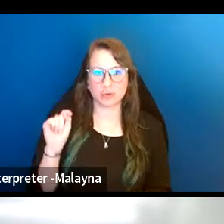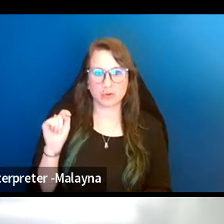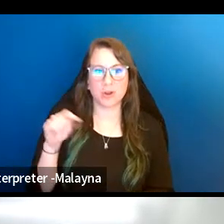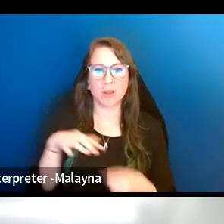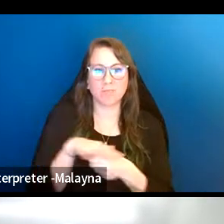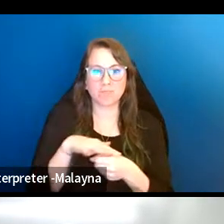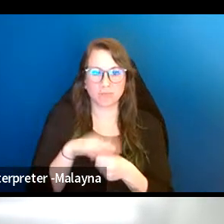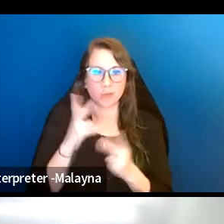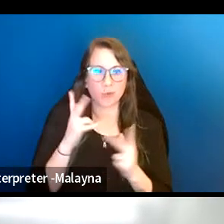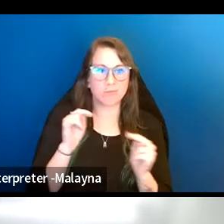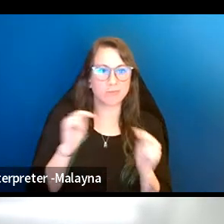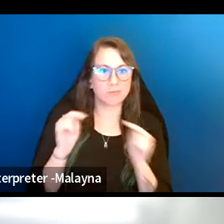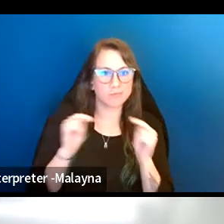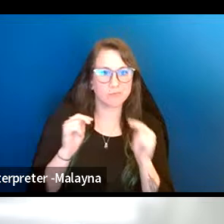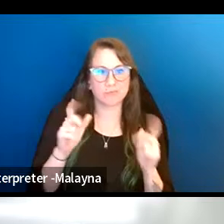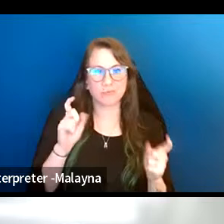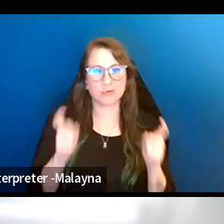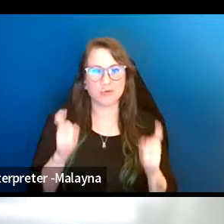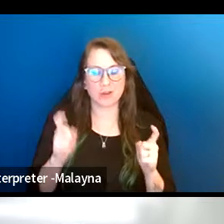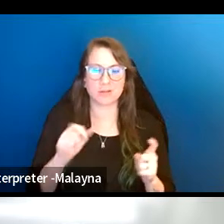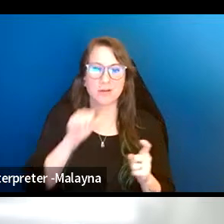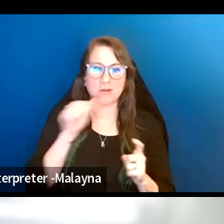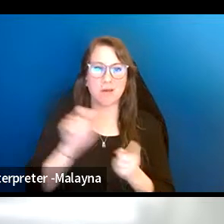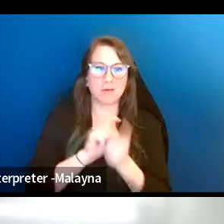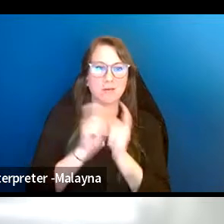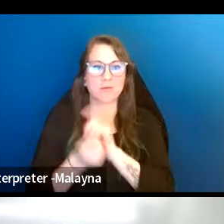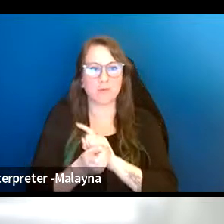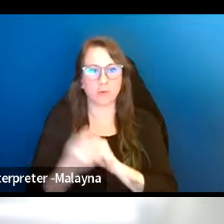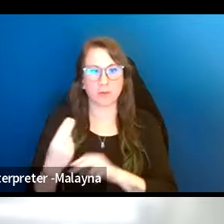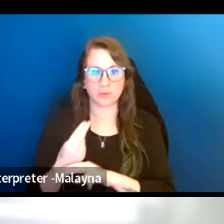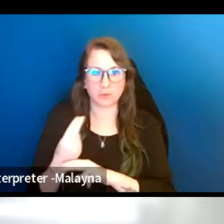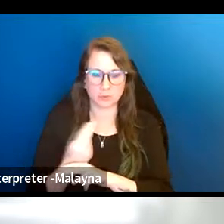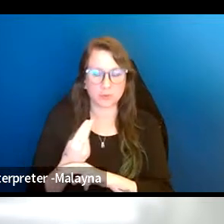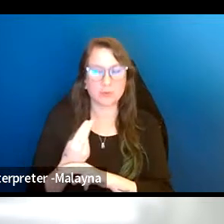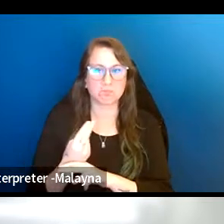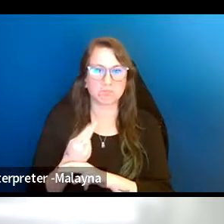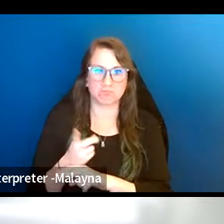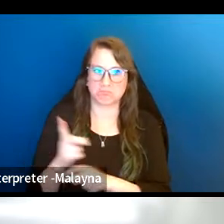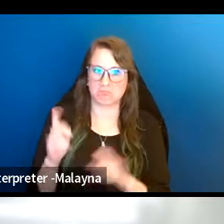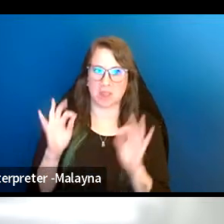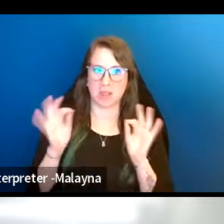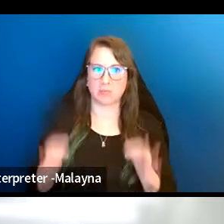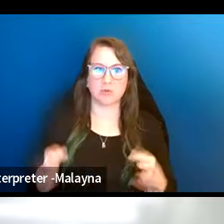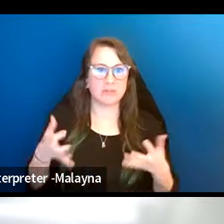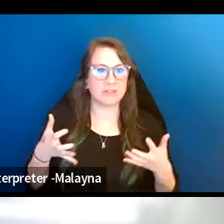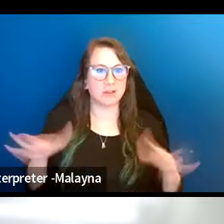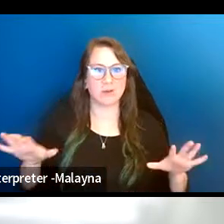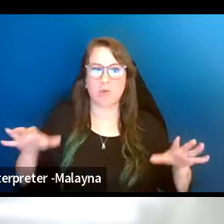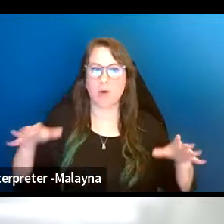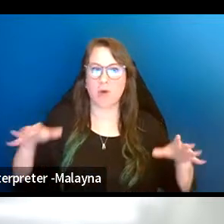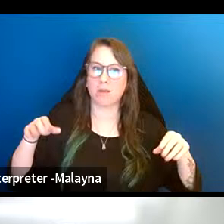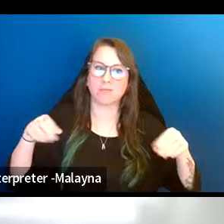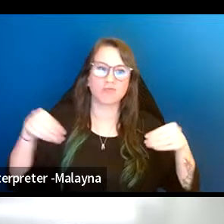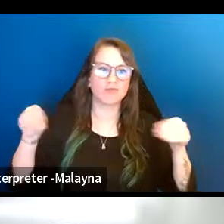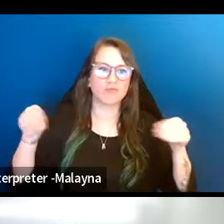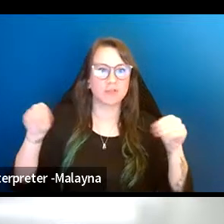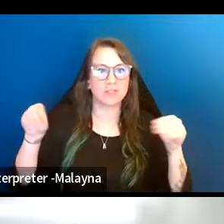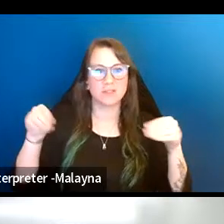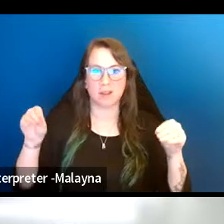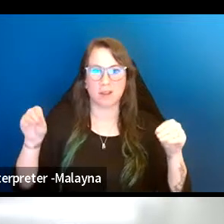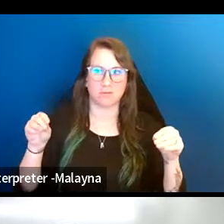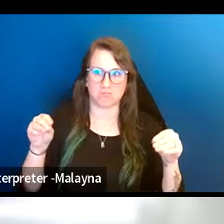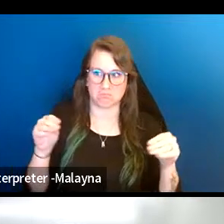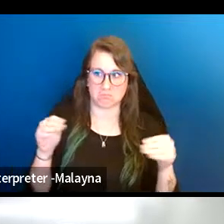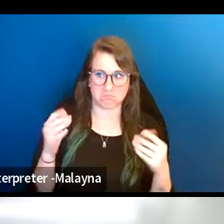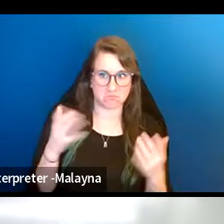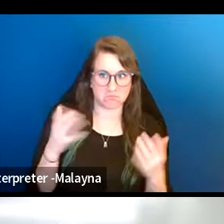negotiating a change in a non-conforming use, and they absolutely did not want retail, despite how important it is to have